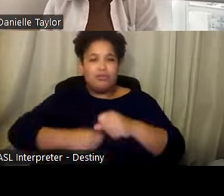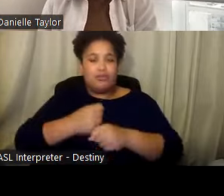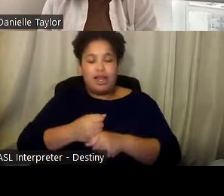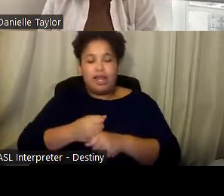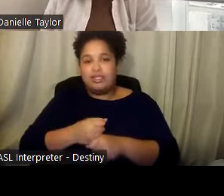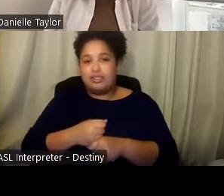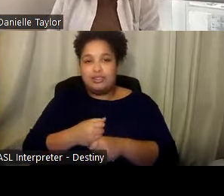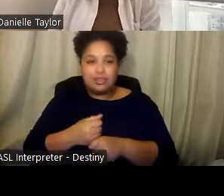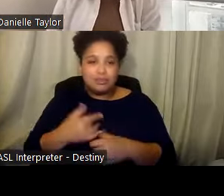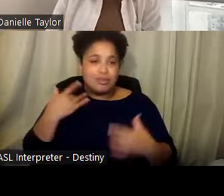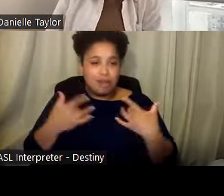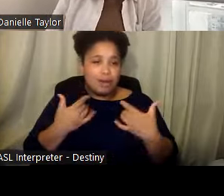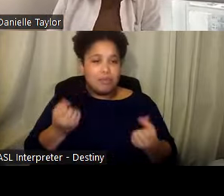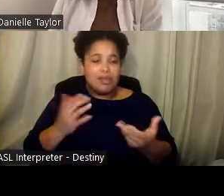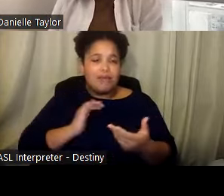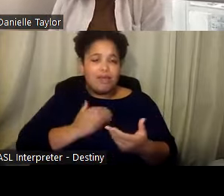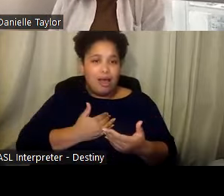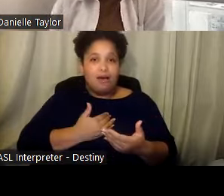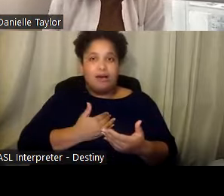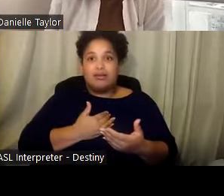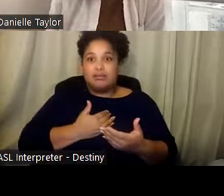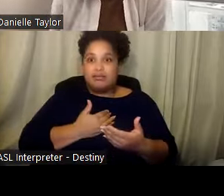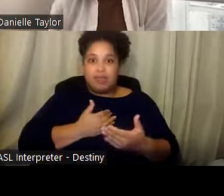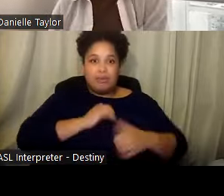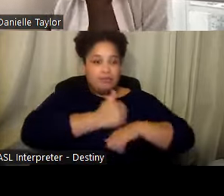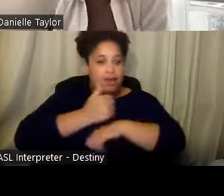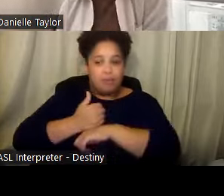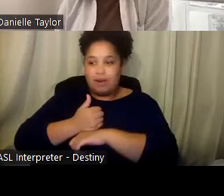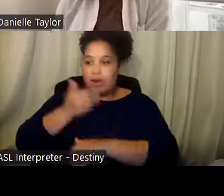with many of our initiatives. And next slide.